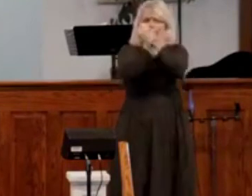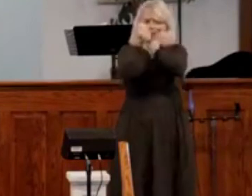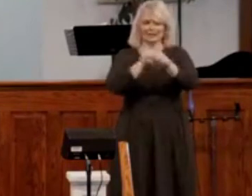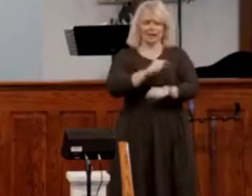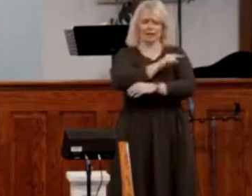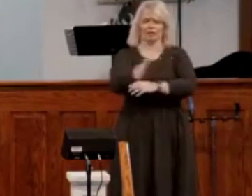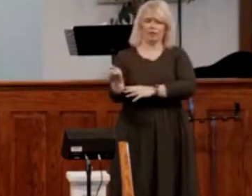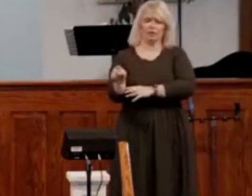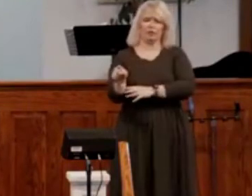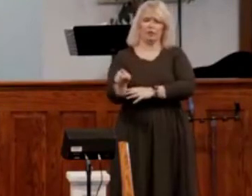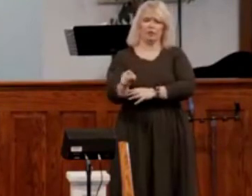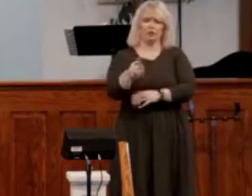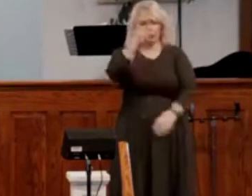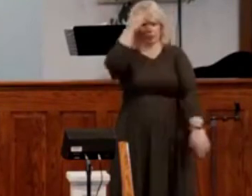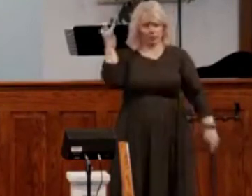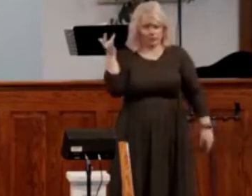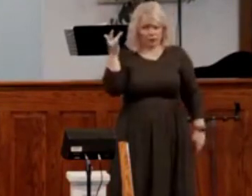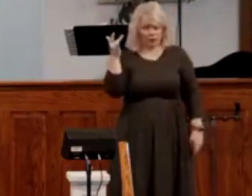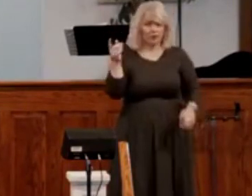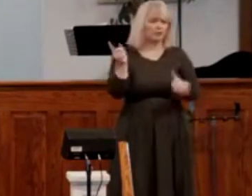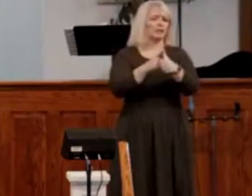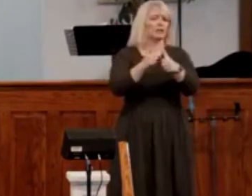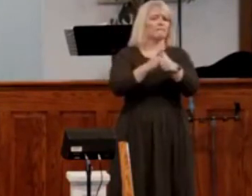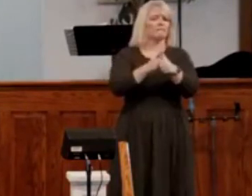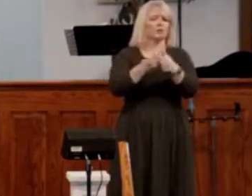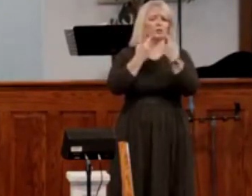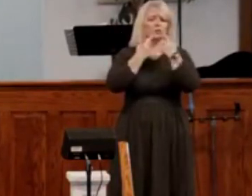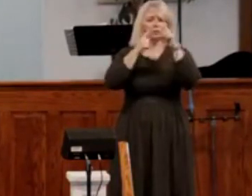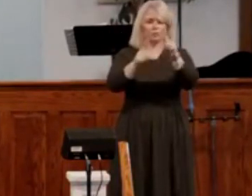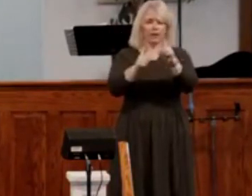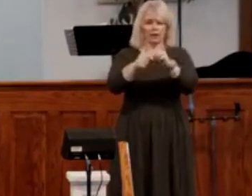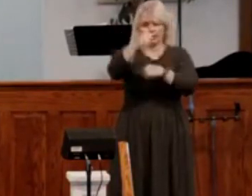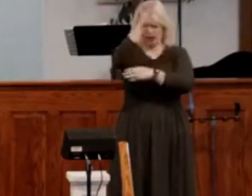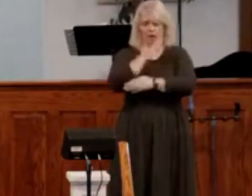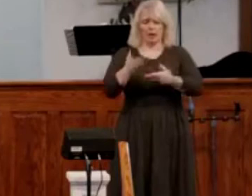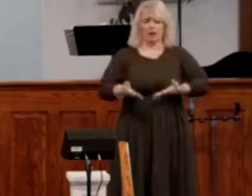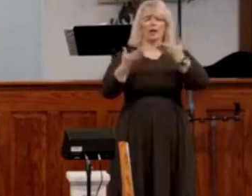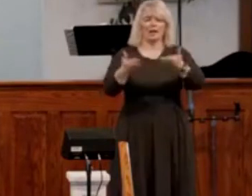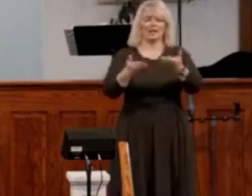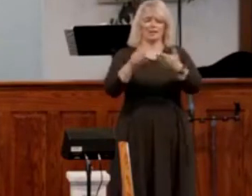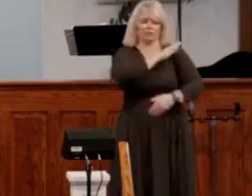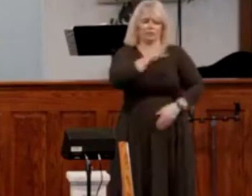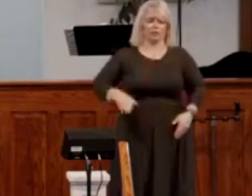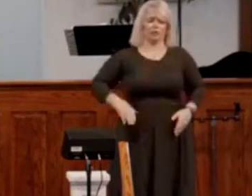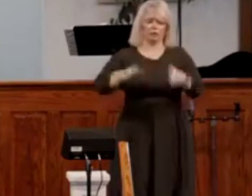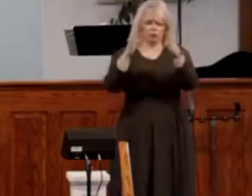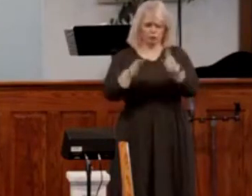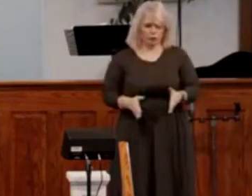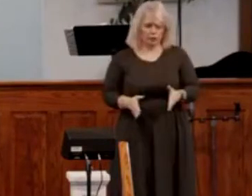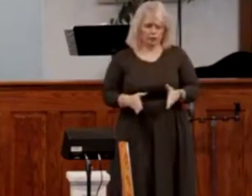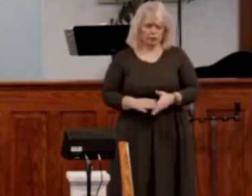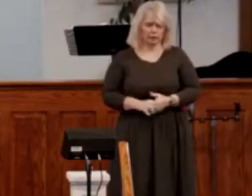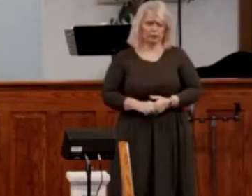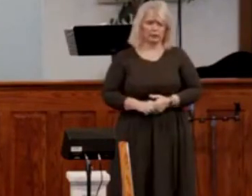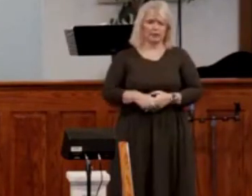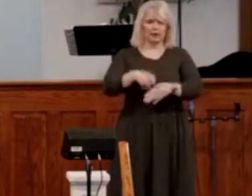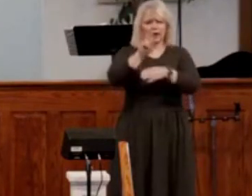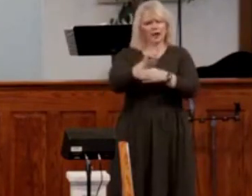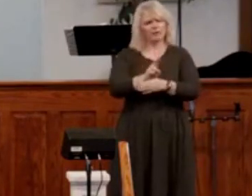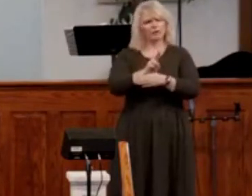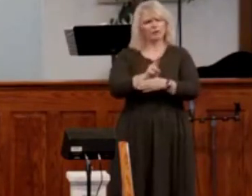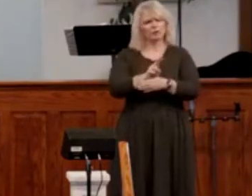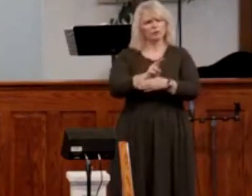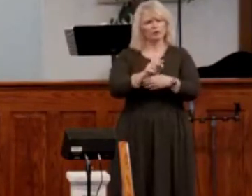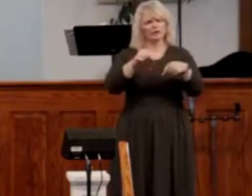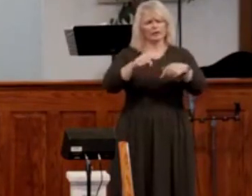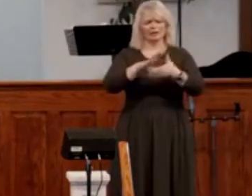you that we forget the fact that that's the first command that God gives for Christians. Now, I've used this analogy before,